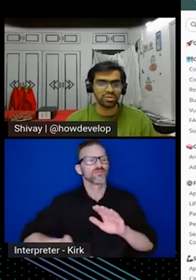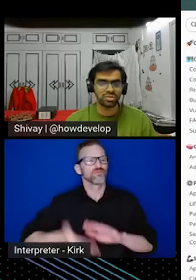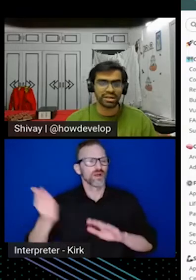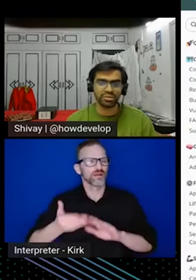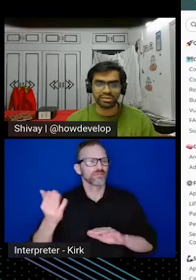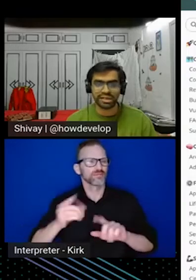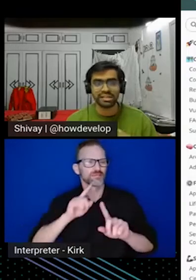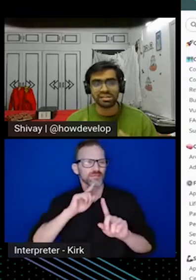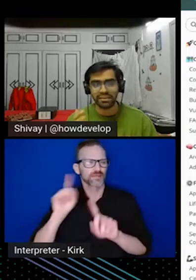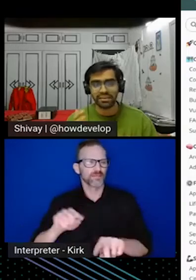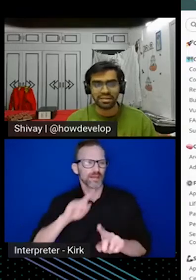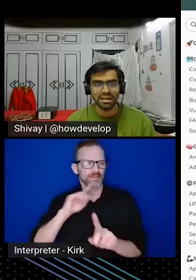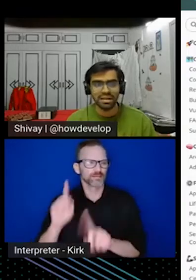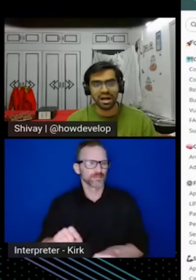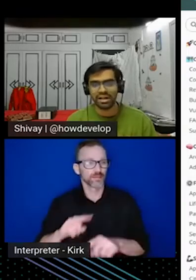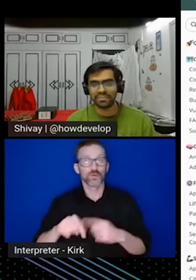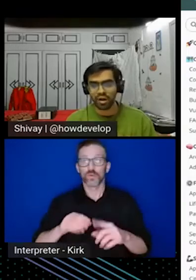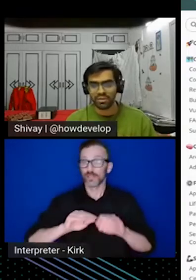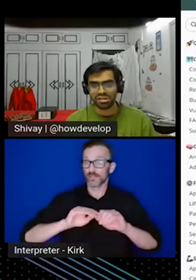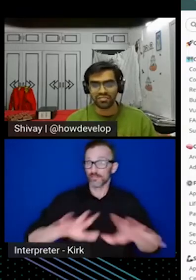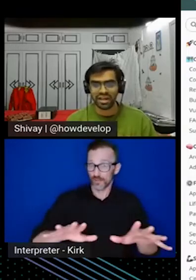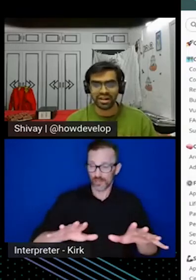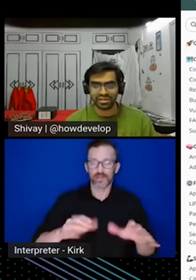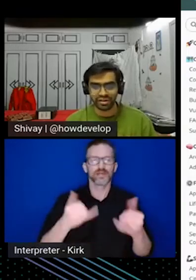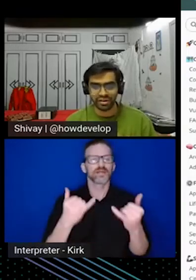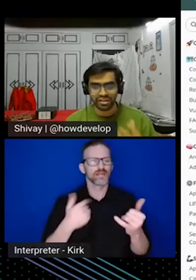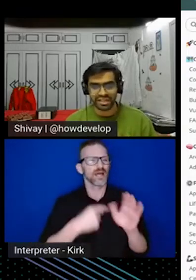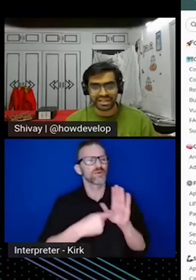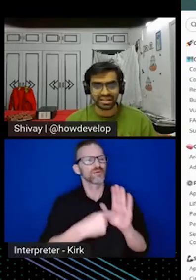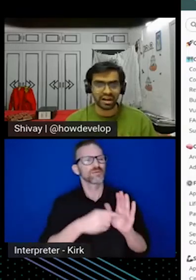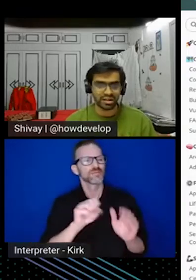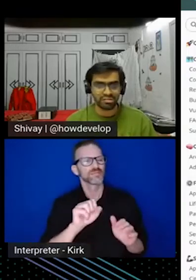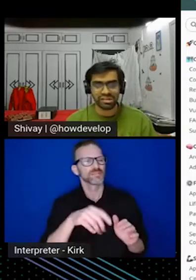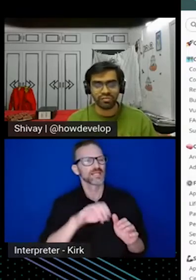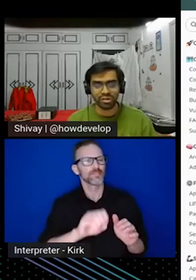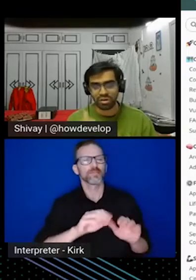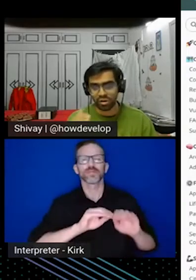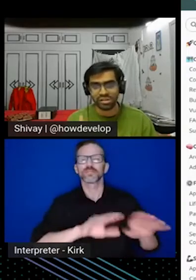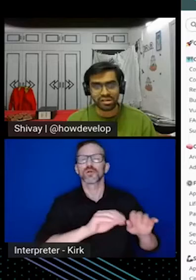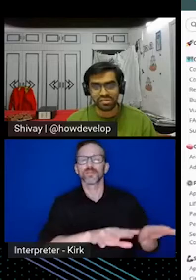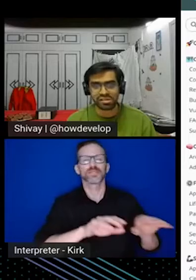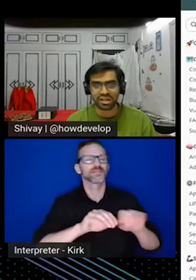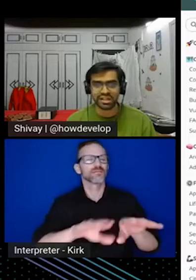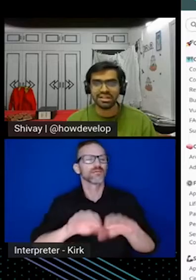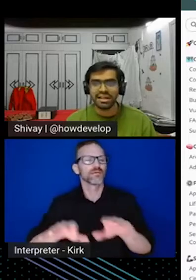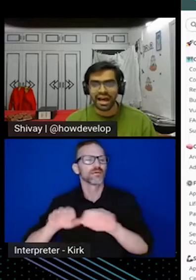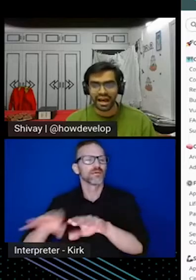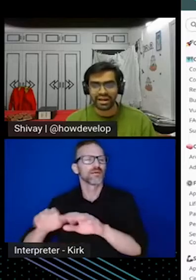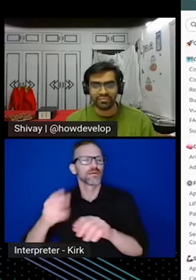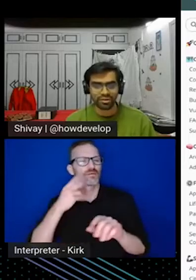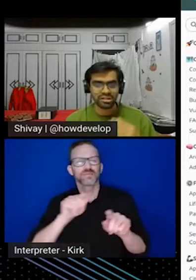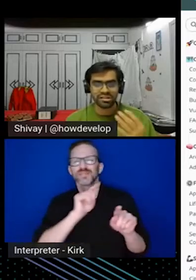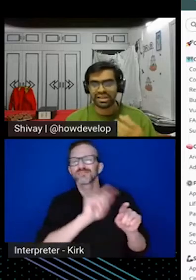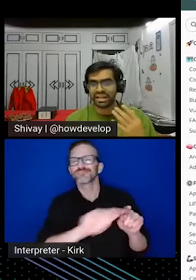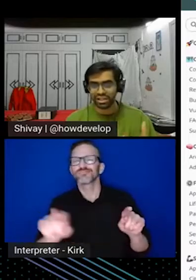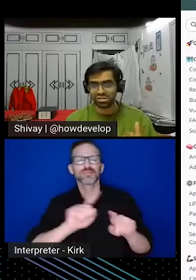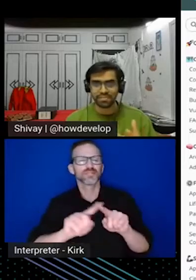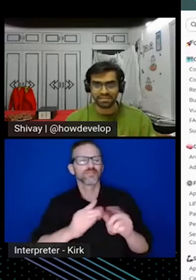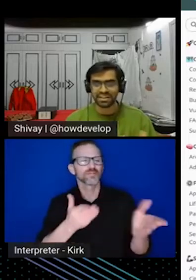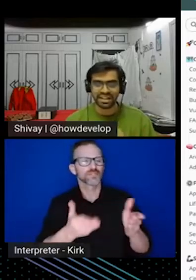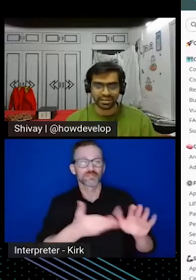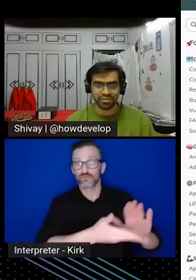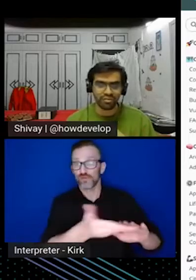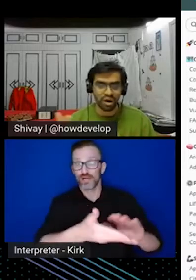able to get these sample deployments where you're getting to see what are all the services running and what is their